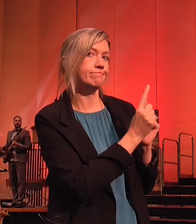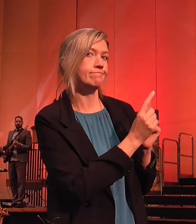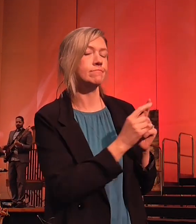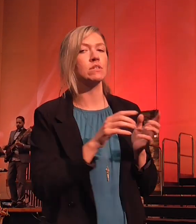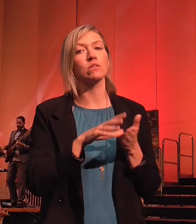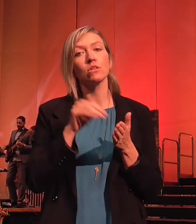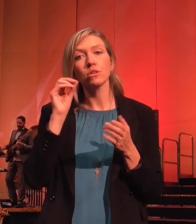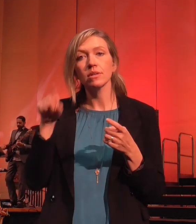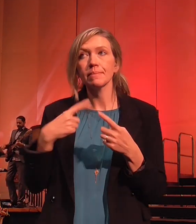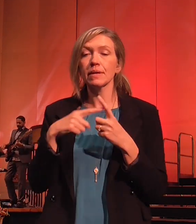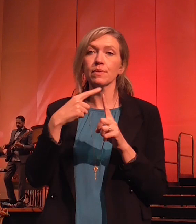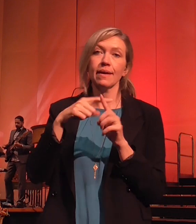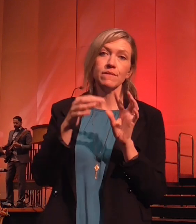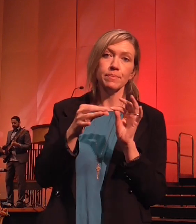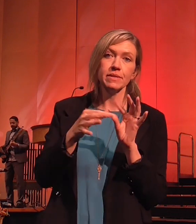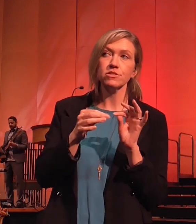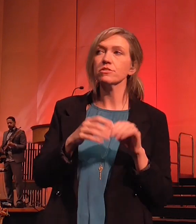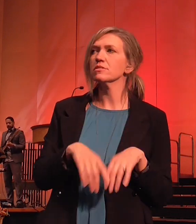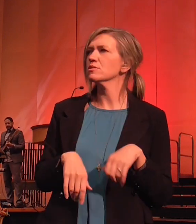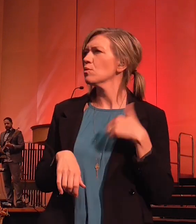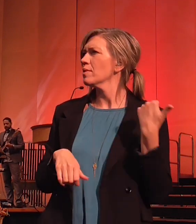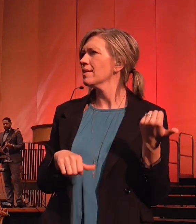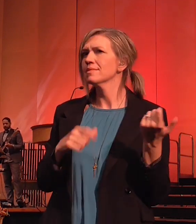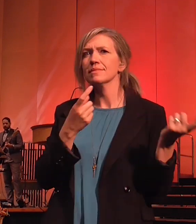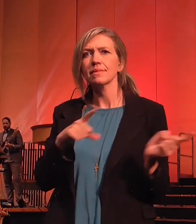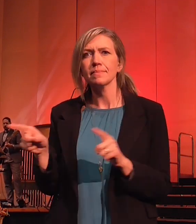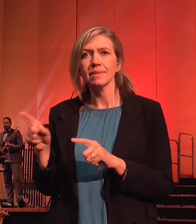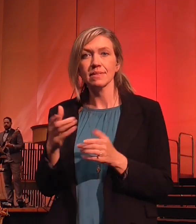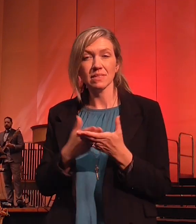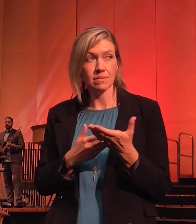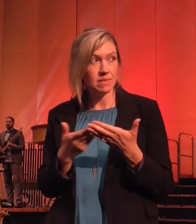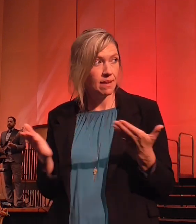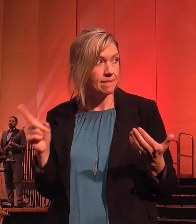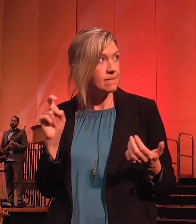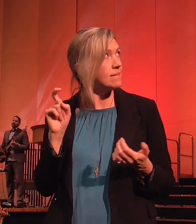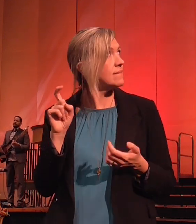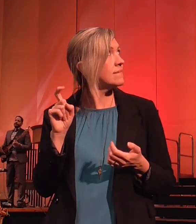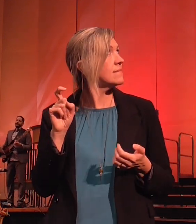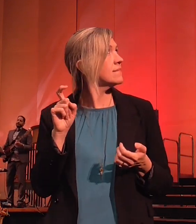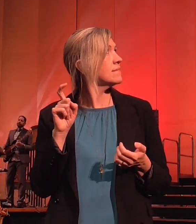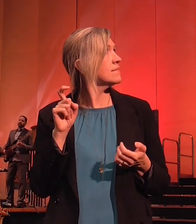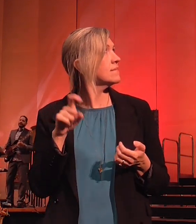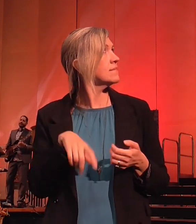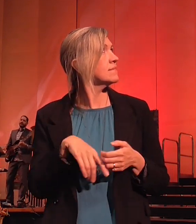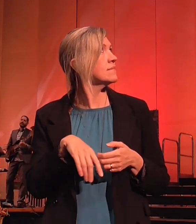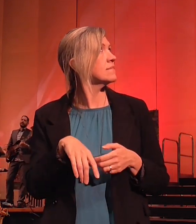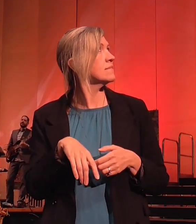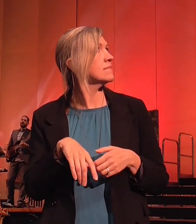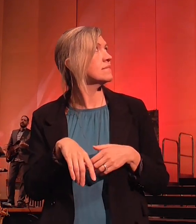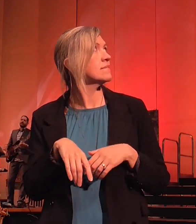about affirmations. And what else we got coming up here? Some stuff?